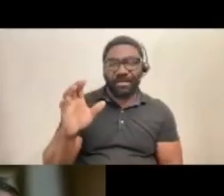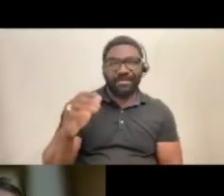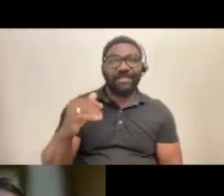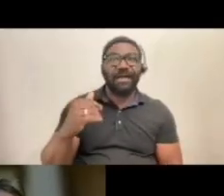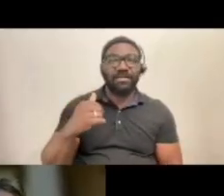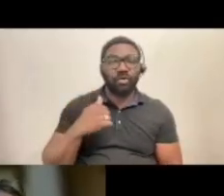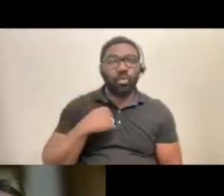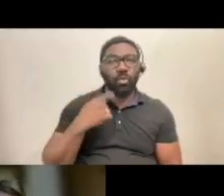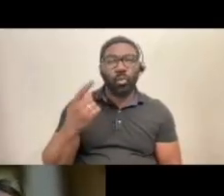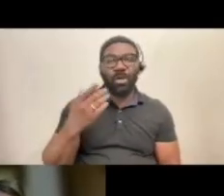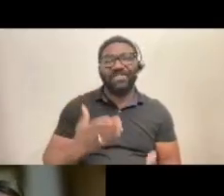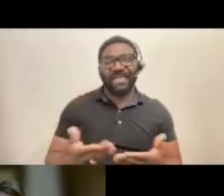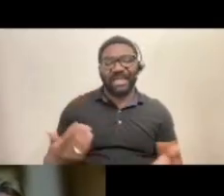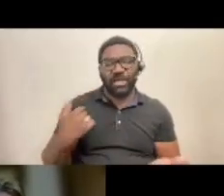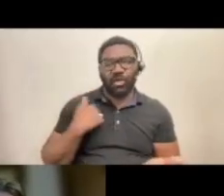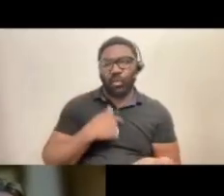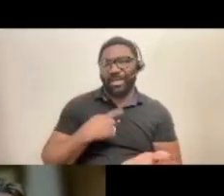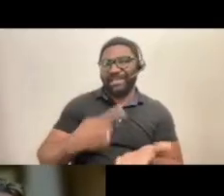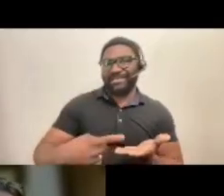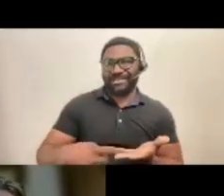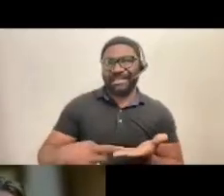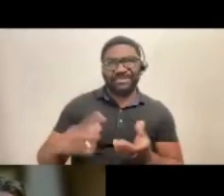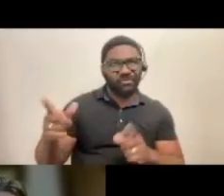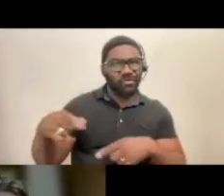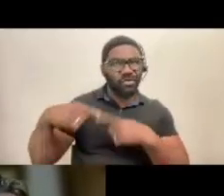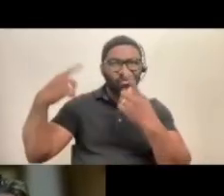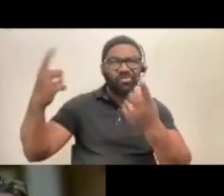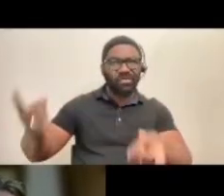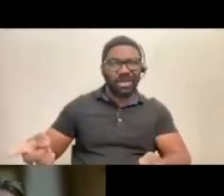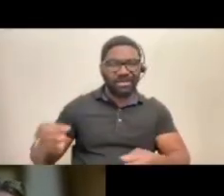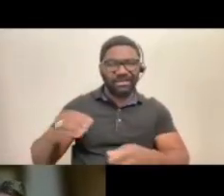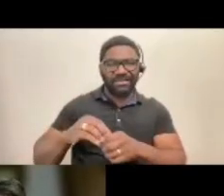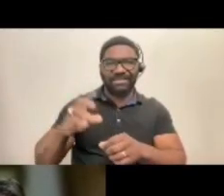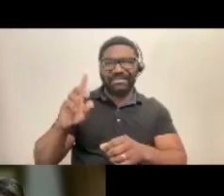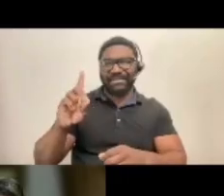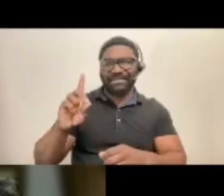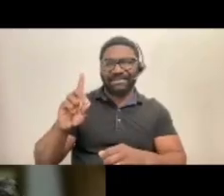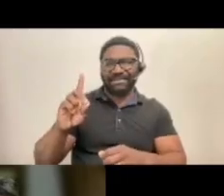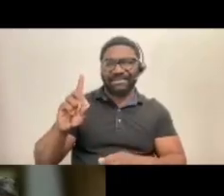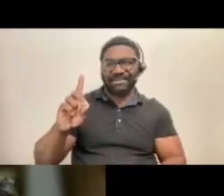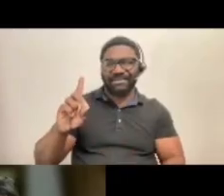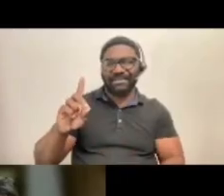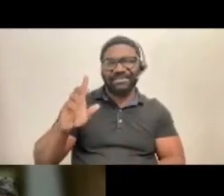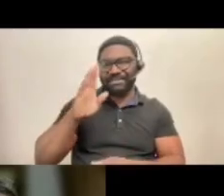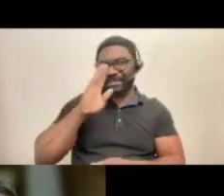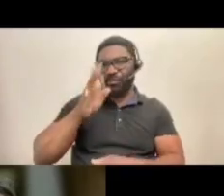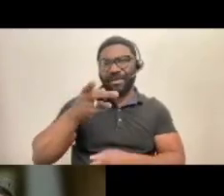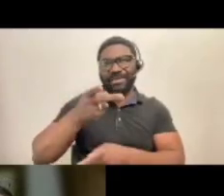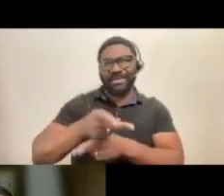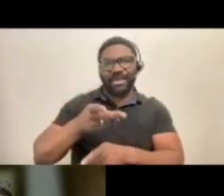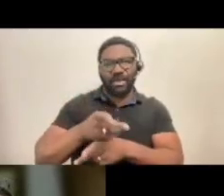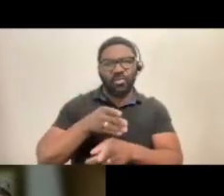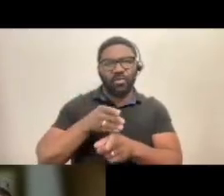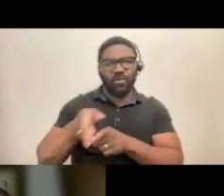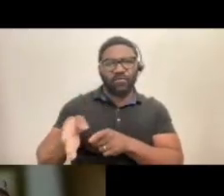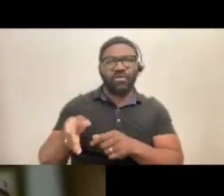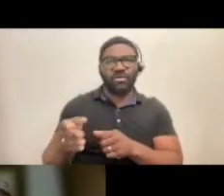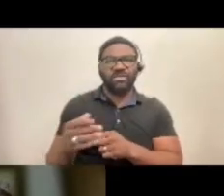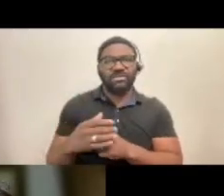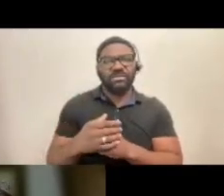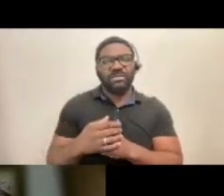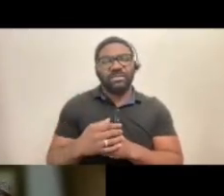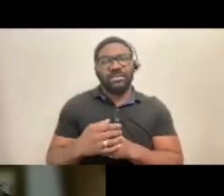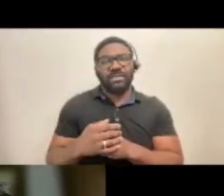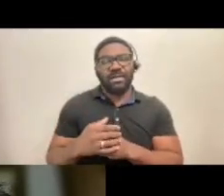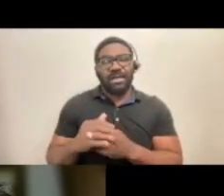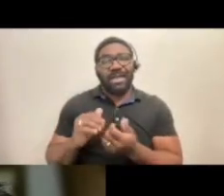one of the things that we've talked about for quite a while within the direct care workforce space is how